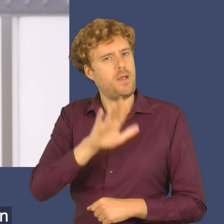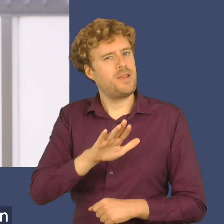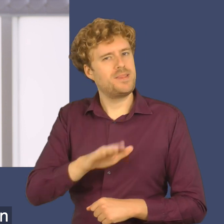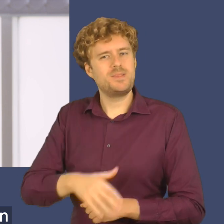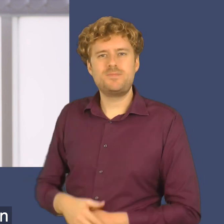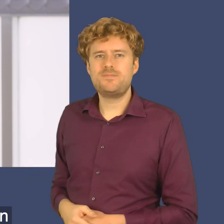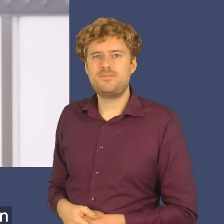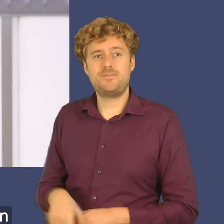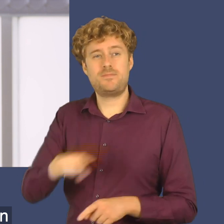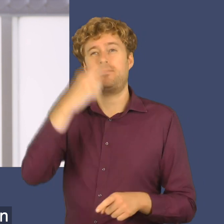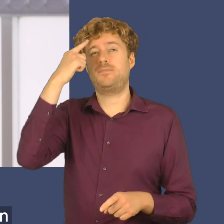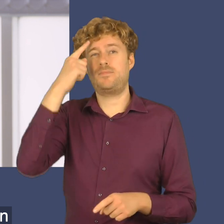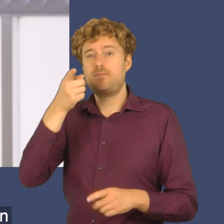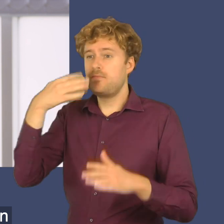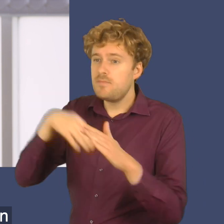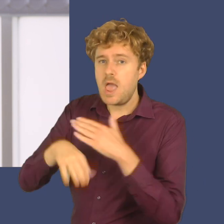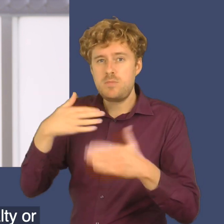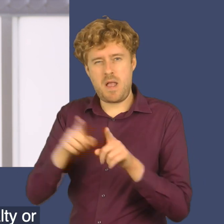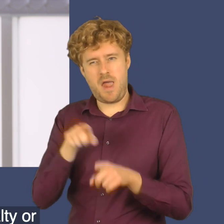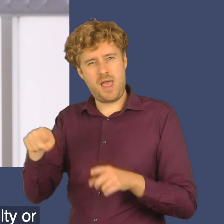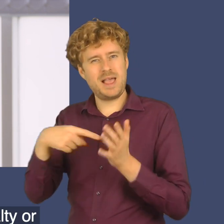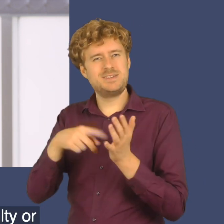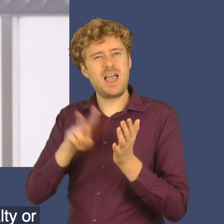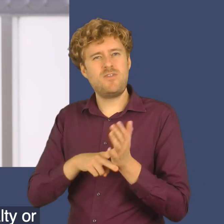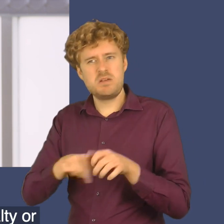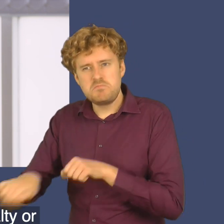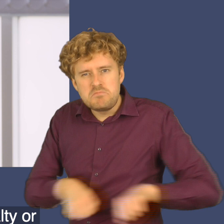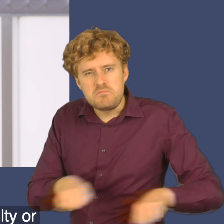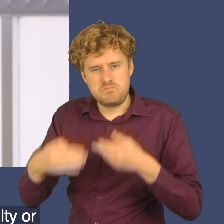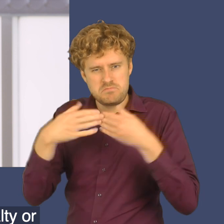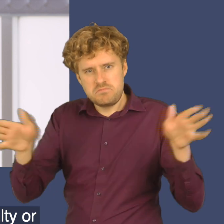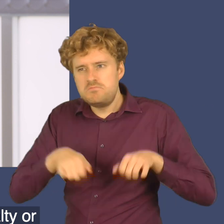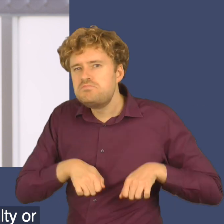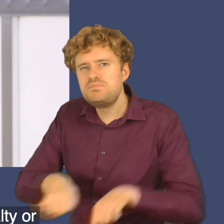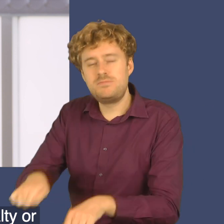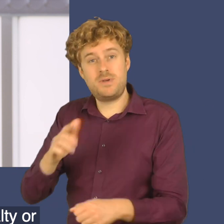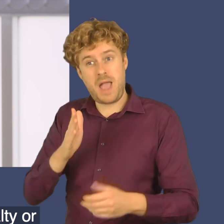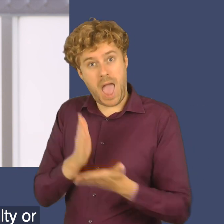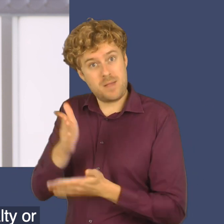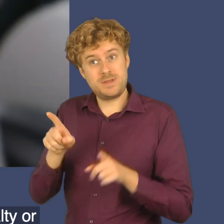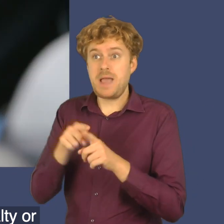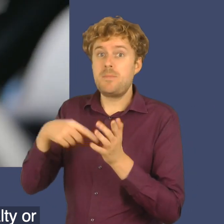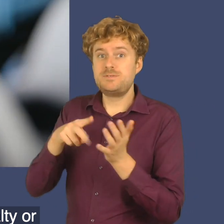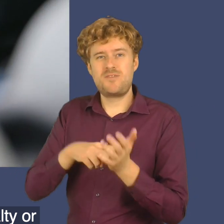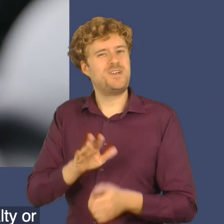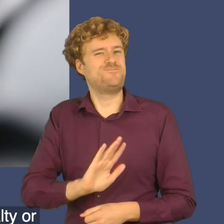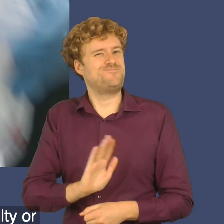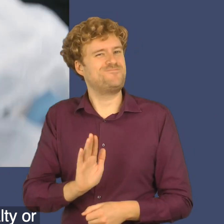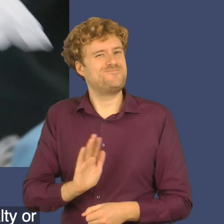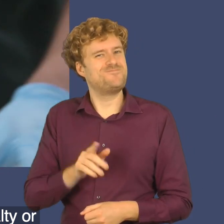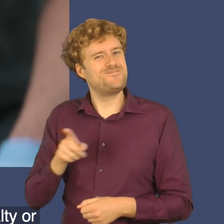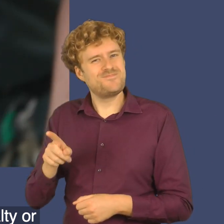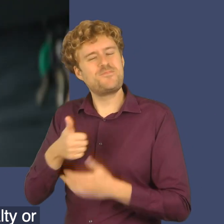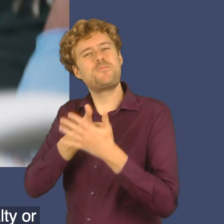you arrive at hospital in an emergency ambulance, you'll burst through the doors like they do on Casualty or Holby City, but that